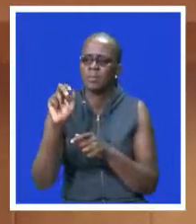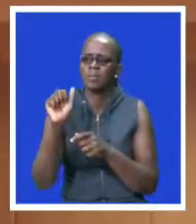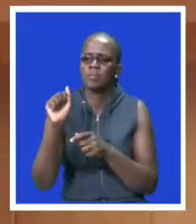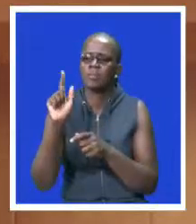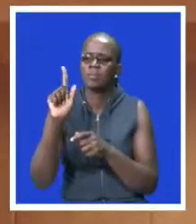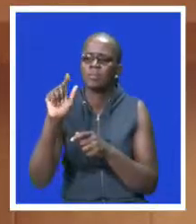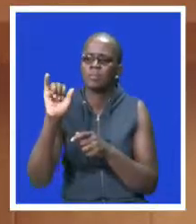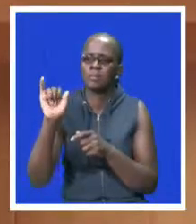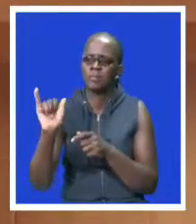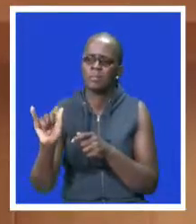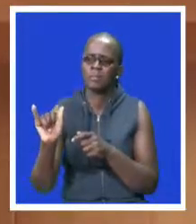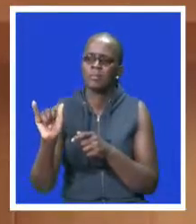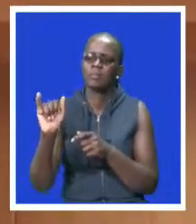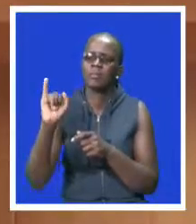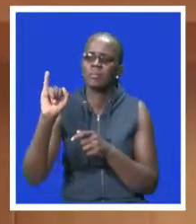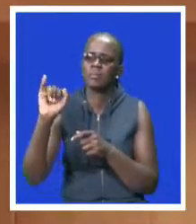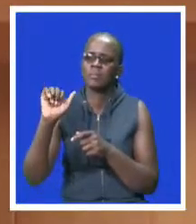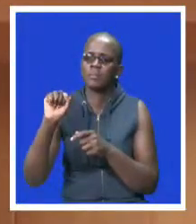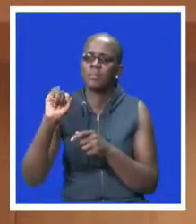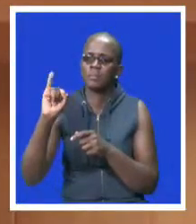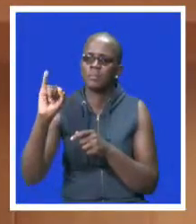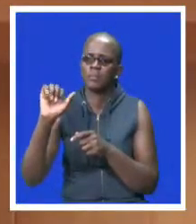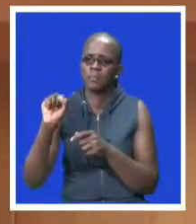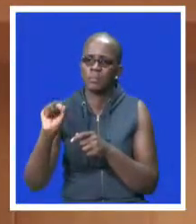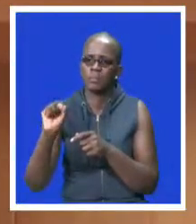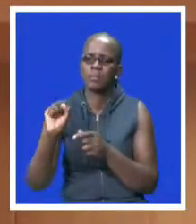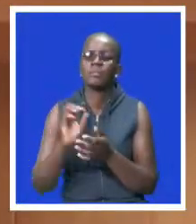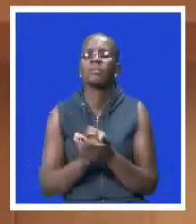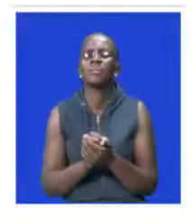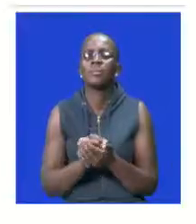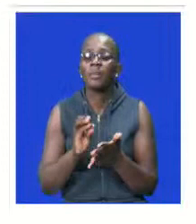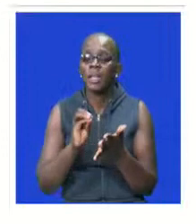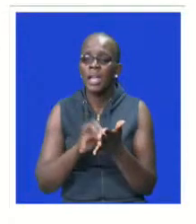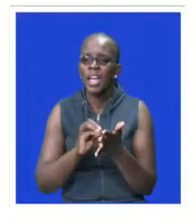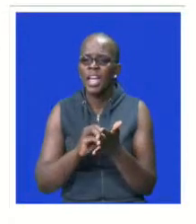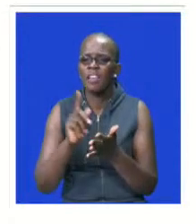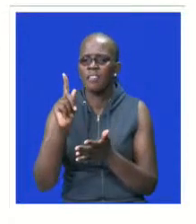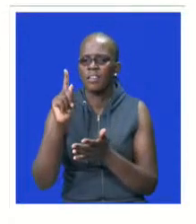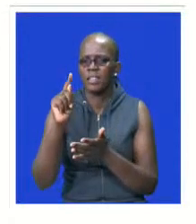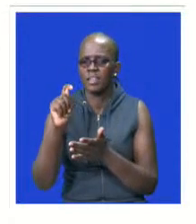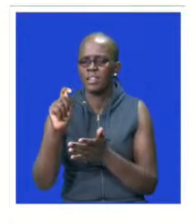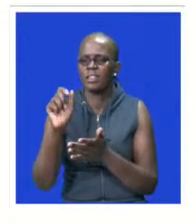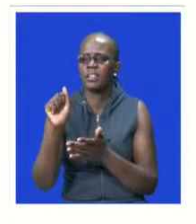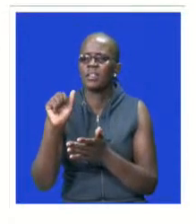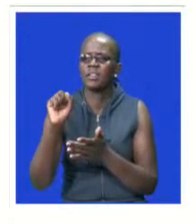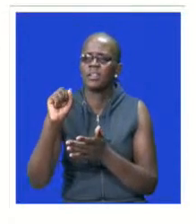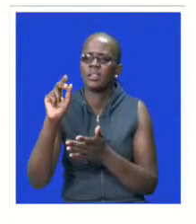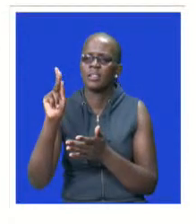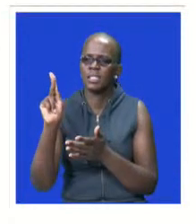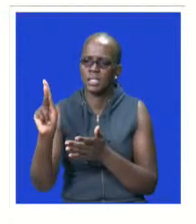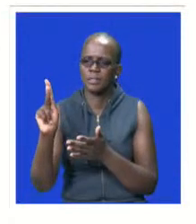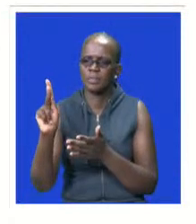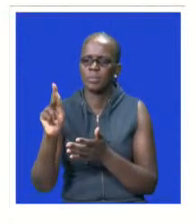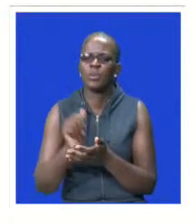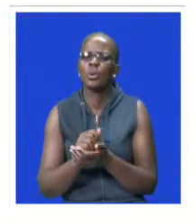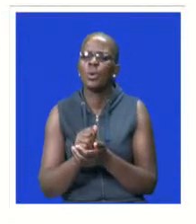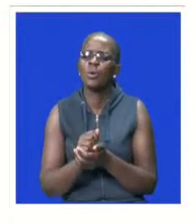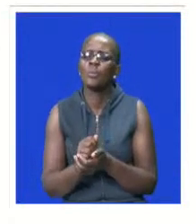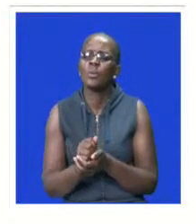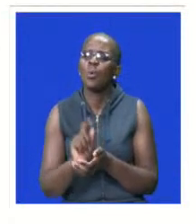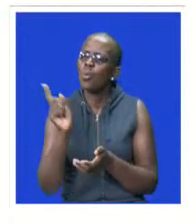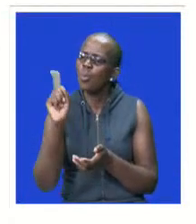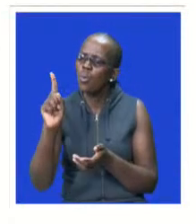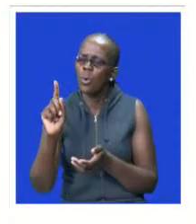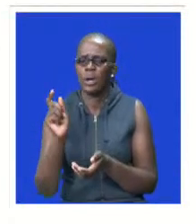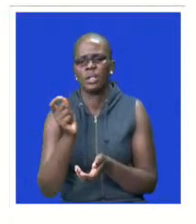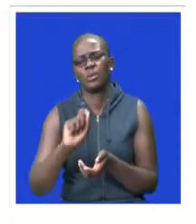to identify. And one of them is what? Is the task. Right? What is the task? What is it that I'm writing? Here